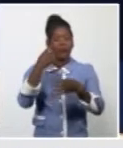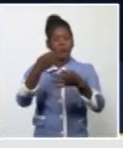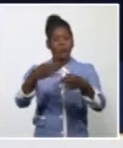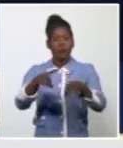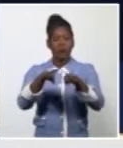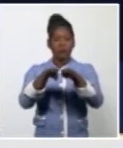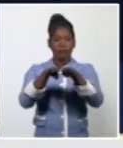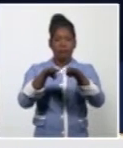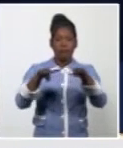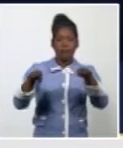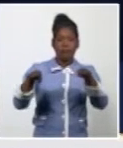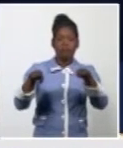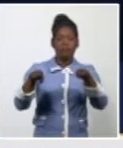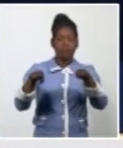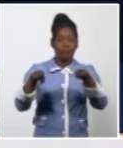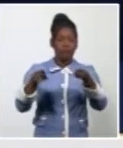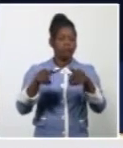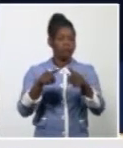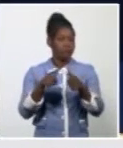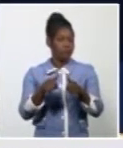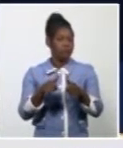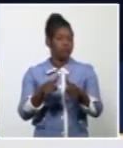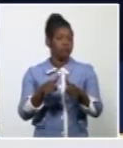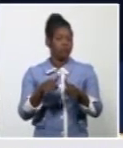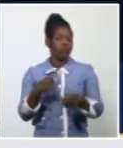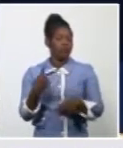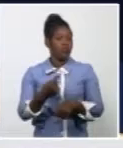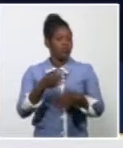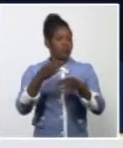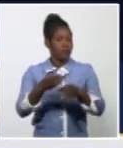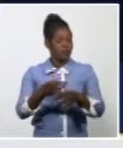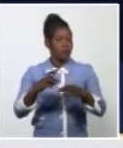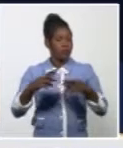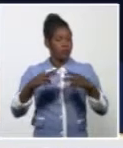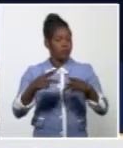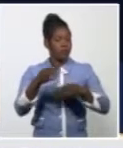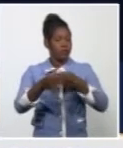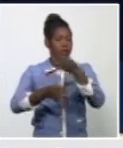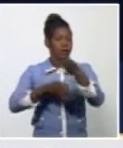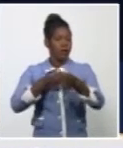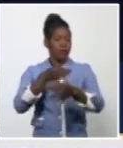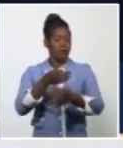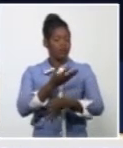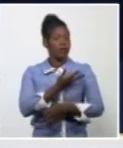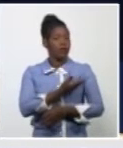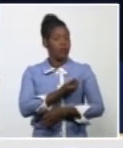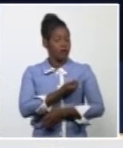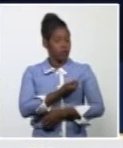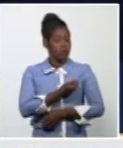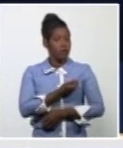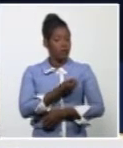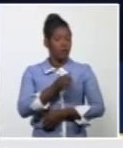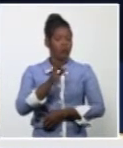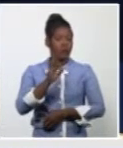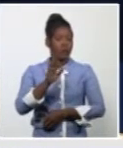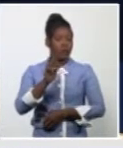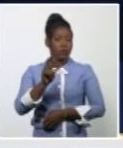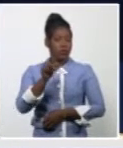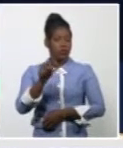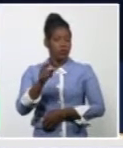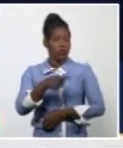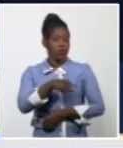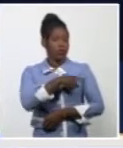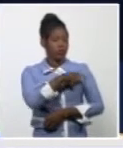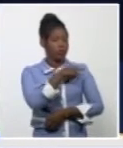98.1%, have a favorable clinical evolution. We always say it, we grieve the death of